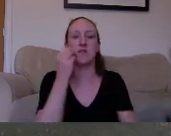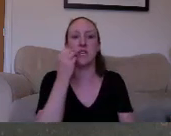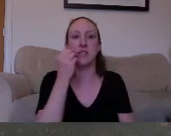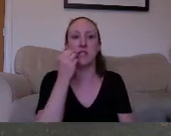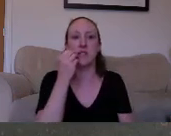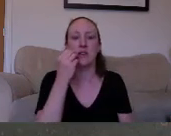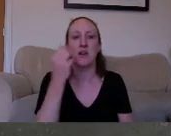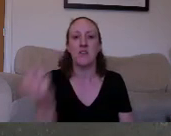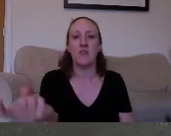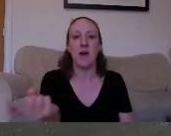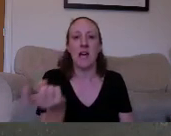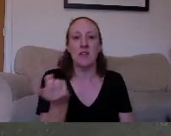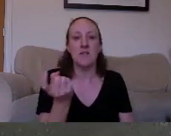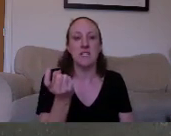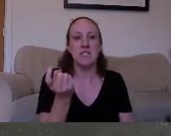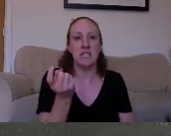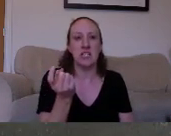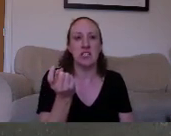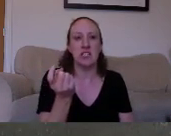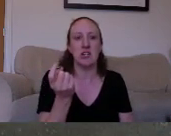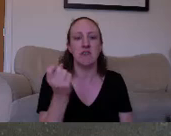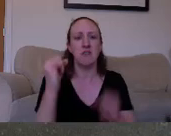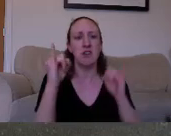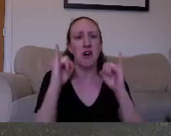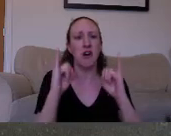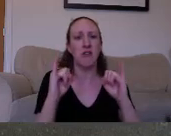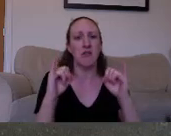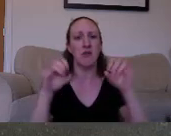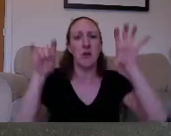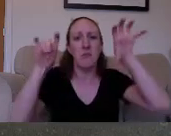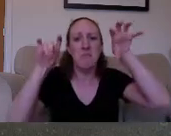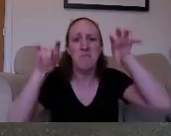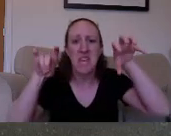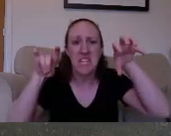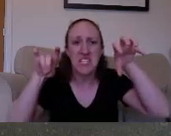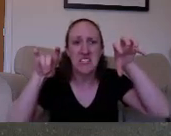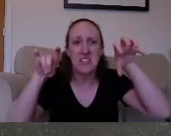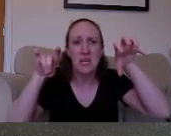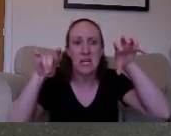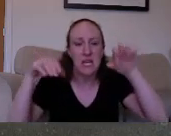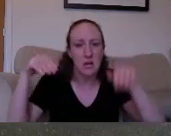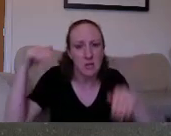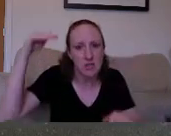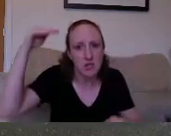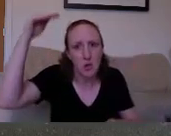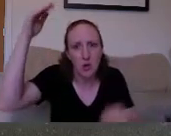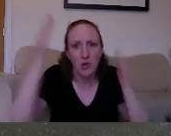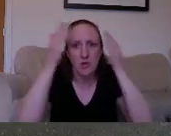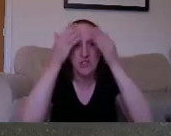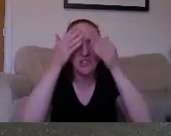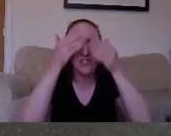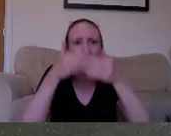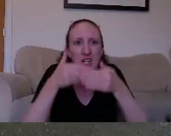his feast, from out of a ditch rose a horrible beast. It was